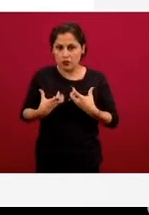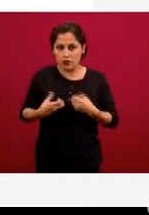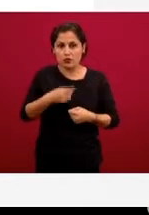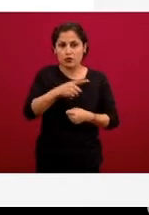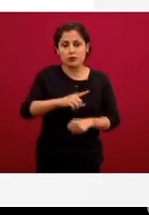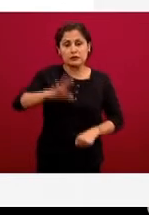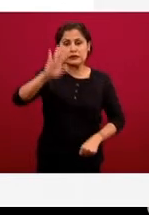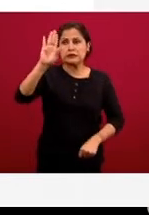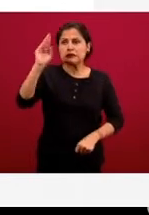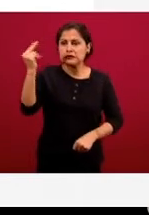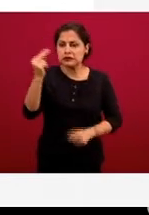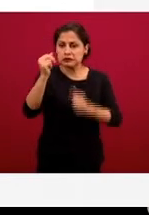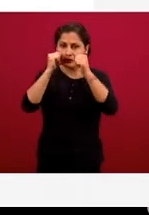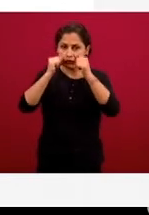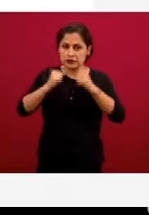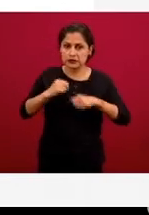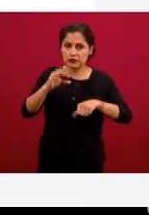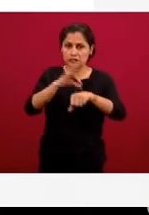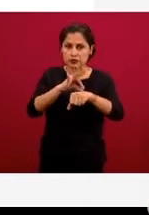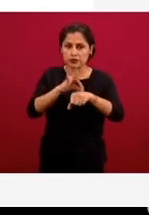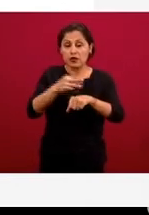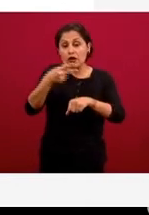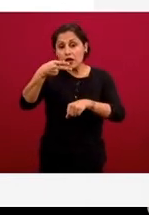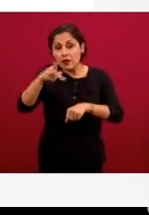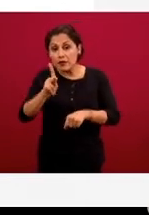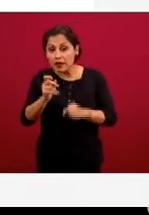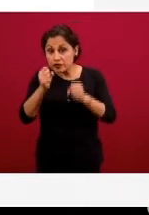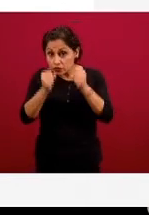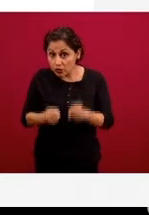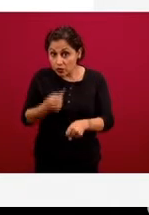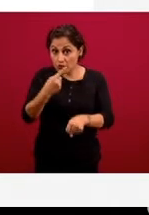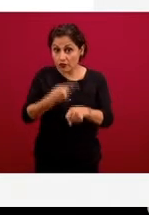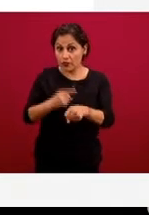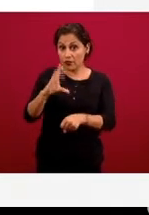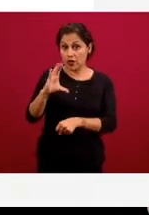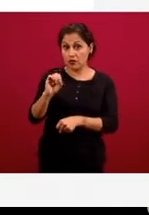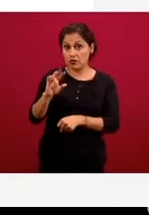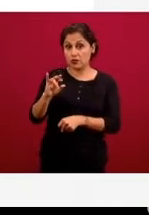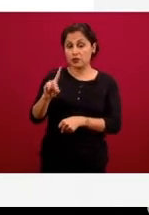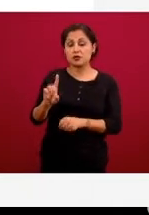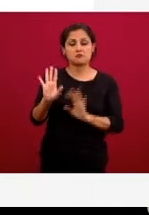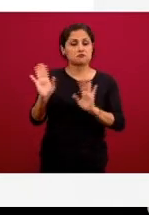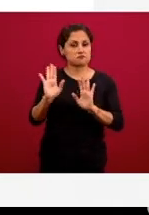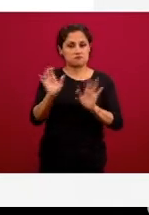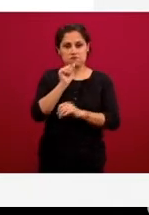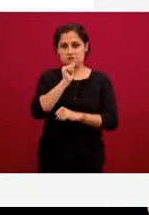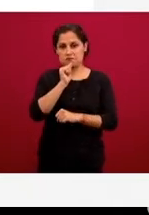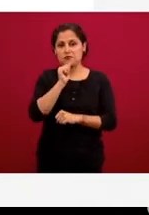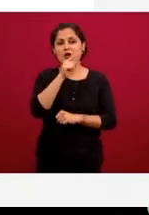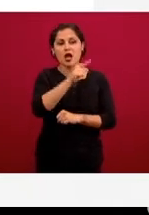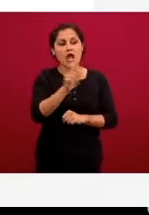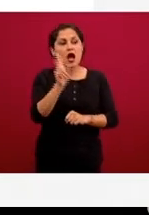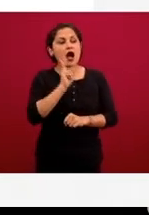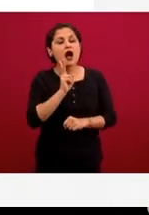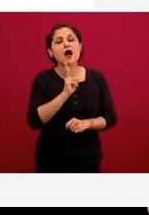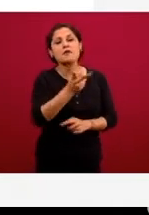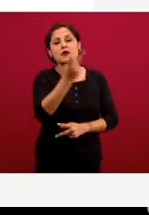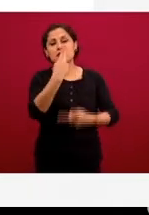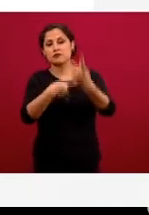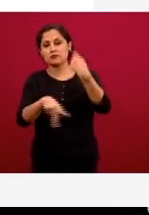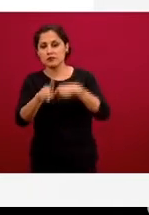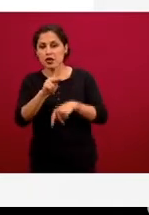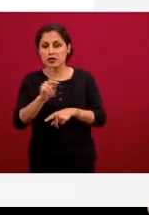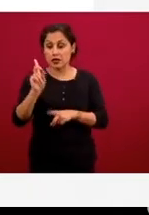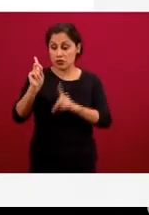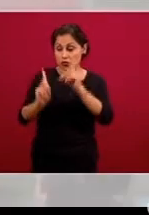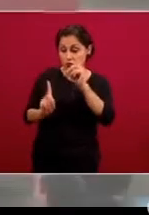at that point they're a suspect case, and we're going to see if it's confirmed to have been COVID because all the information is being put